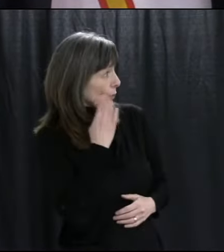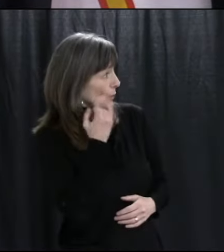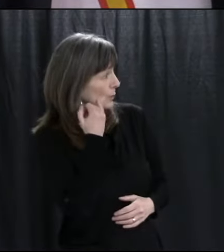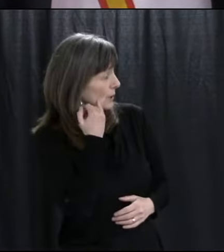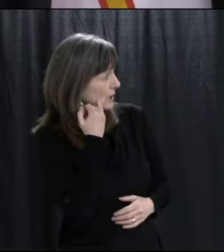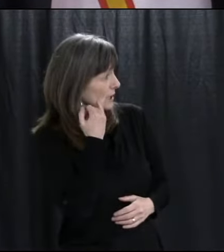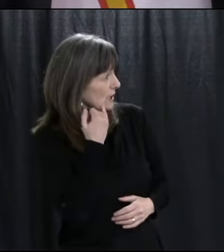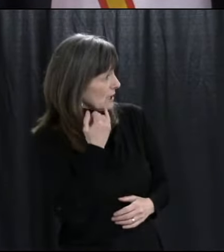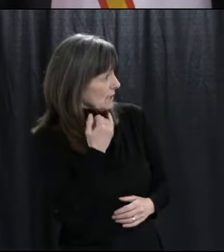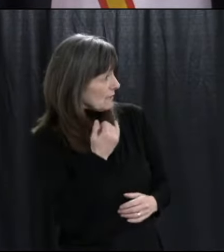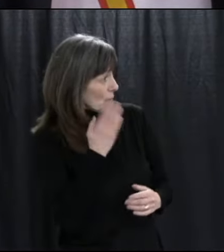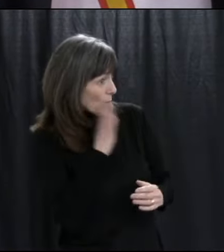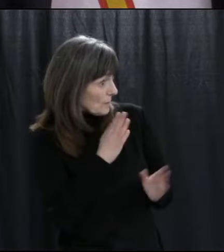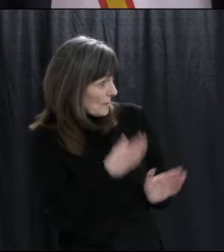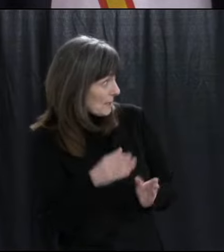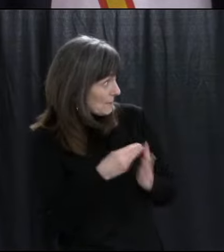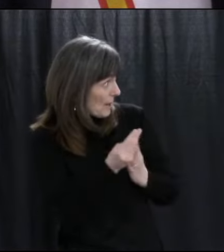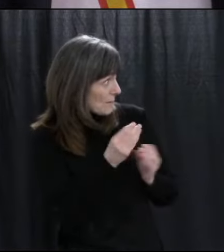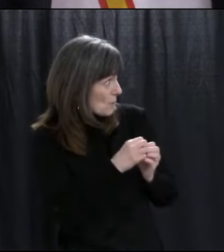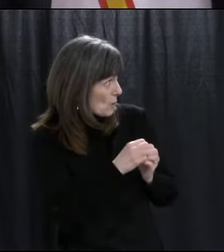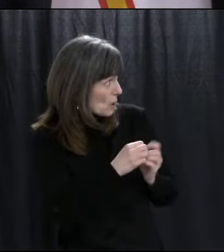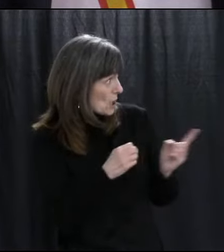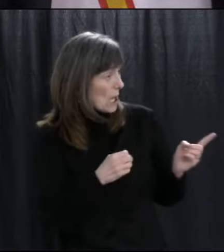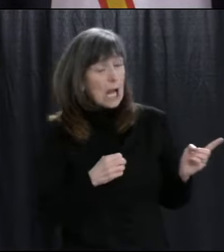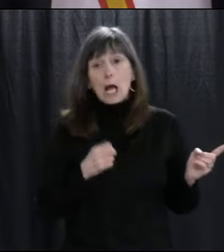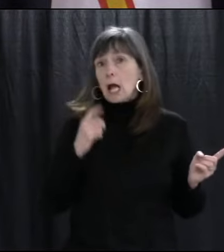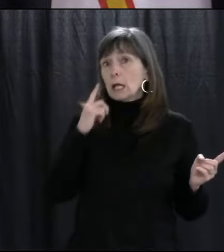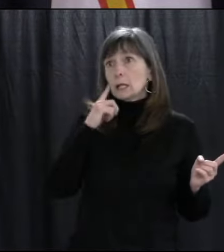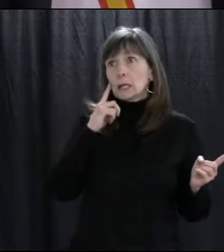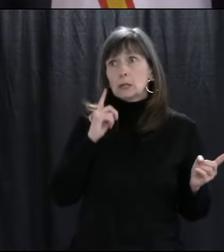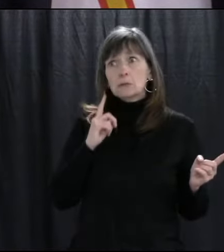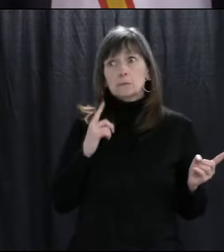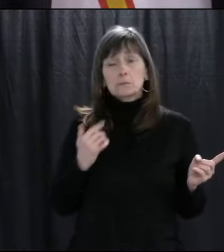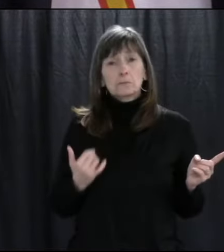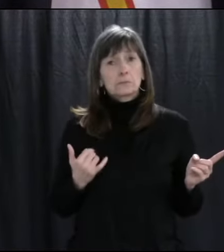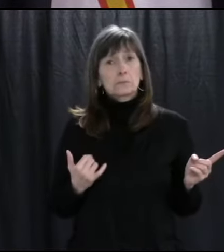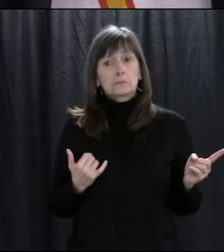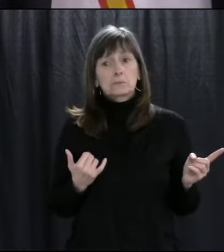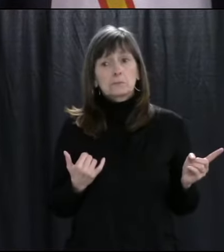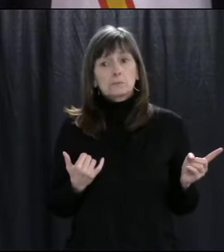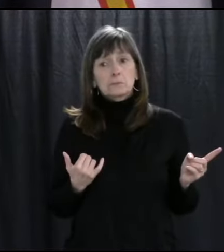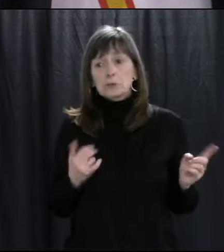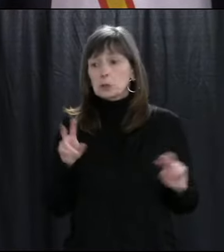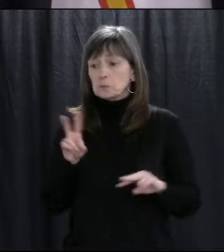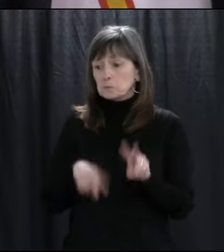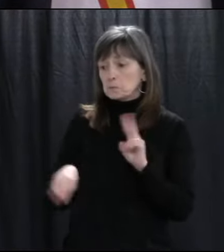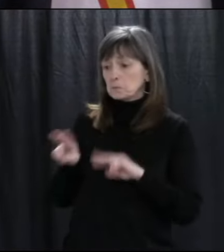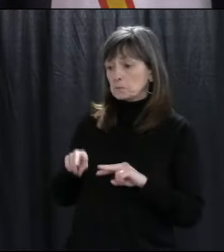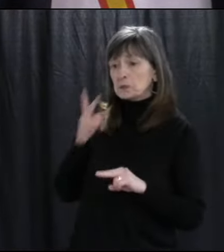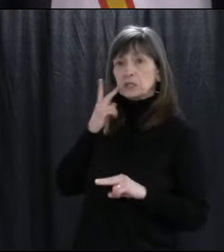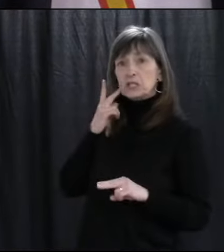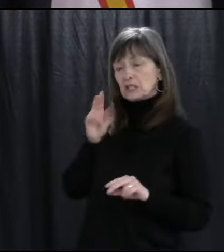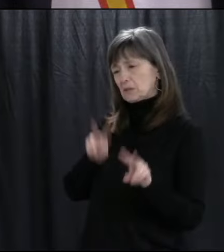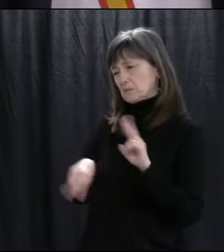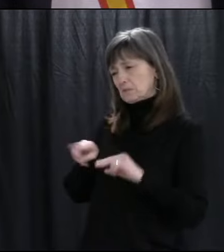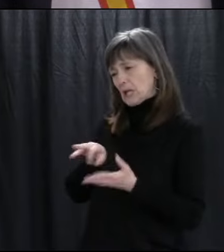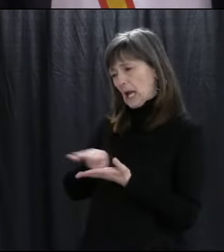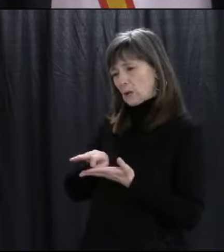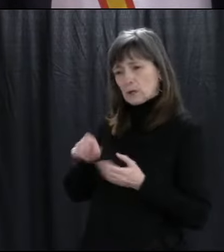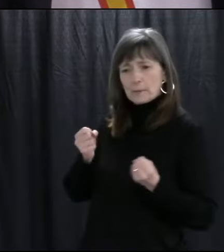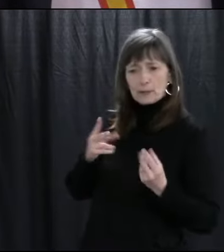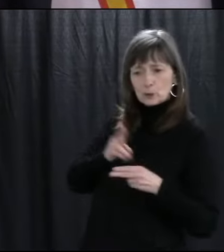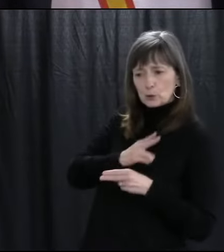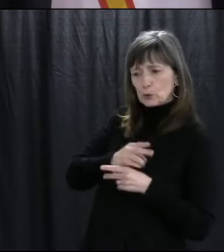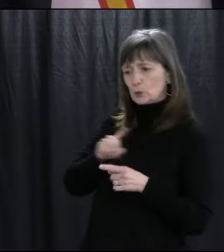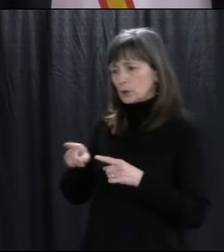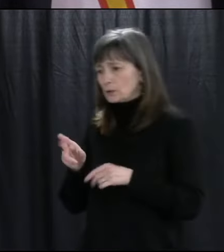to buy any more? I think at this point, they're looking at their supplies and trying to decide, but I'd have to refer you to somebody